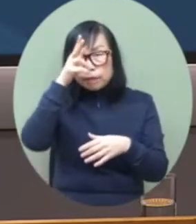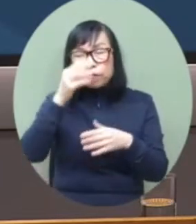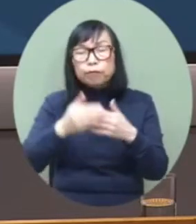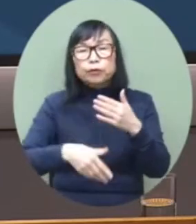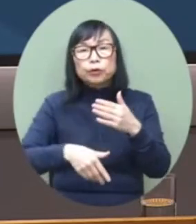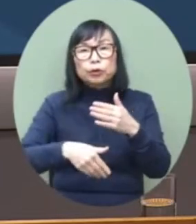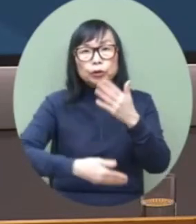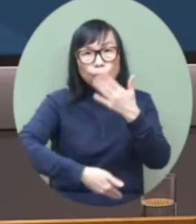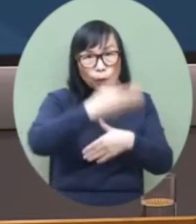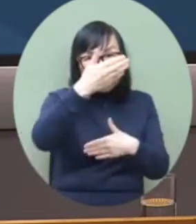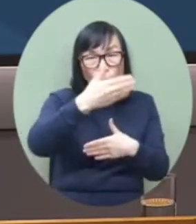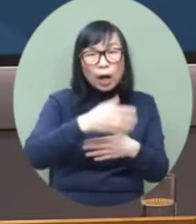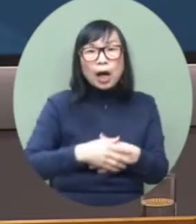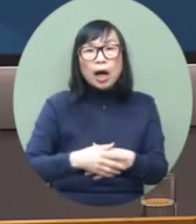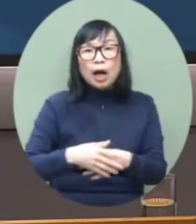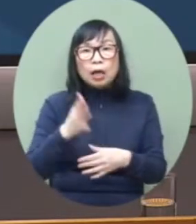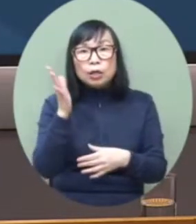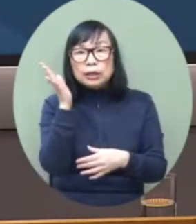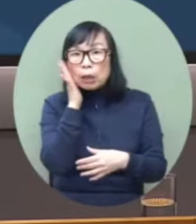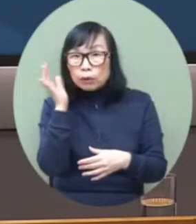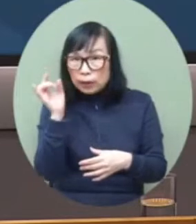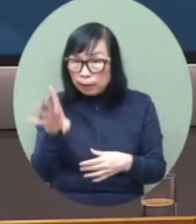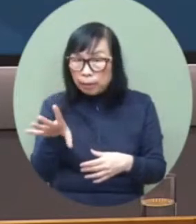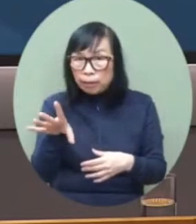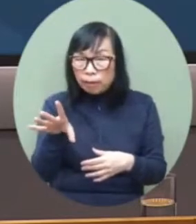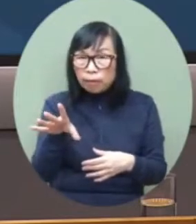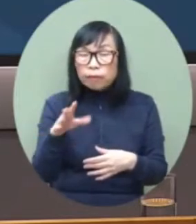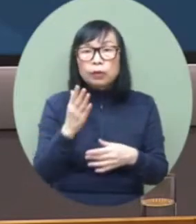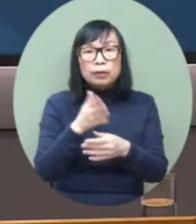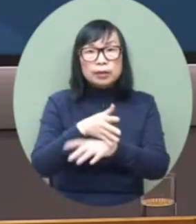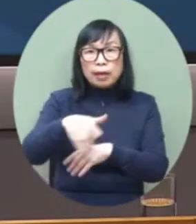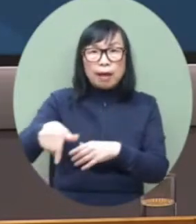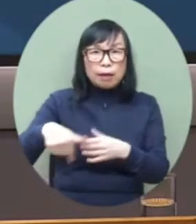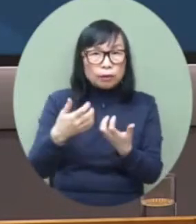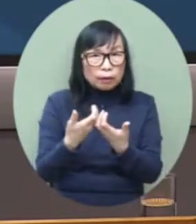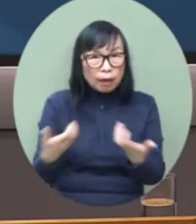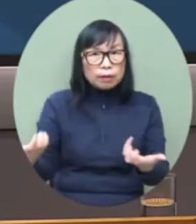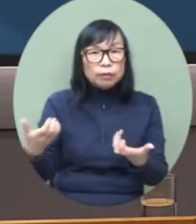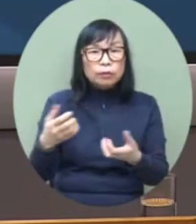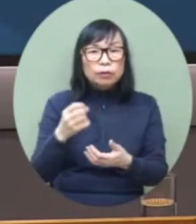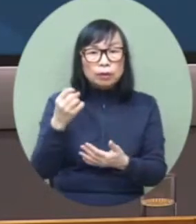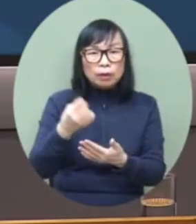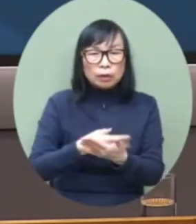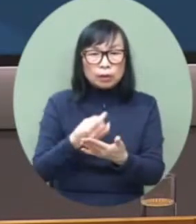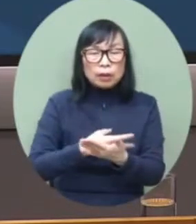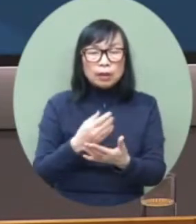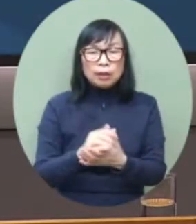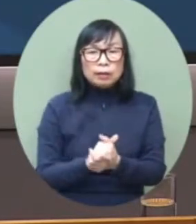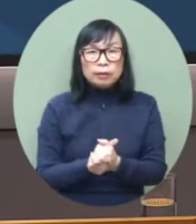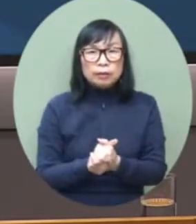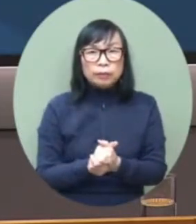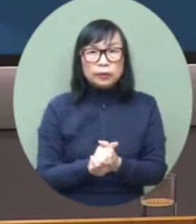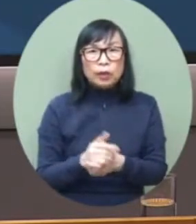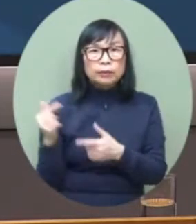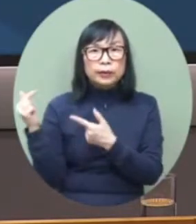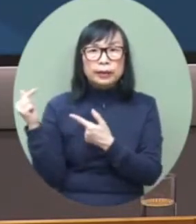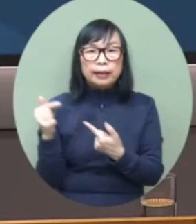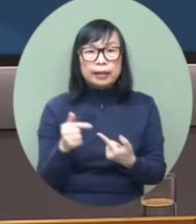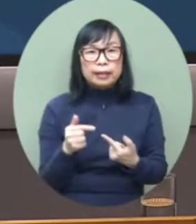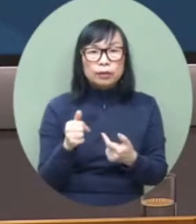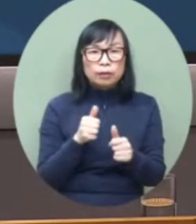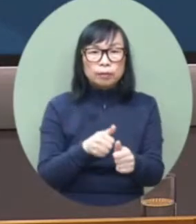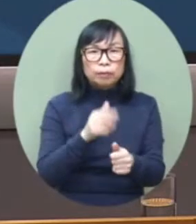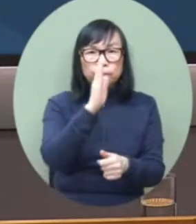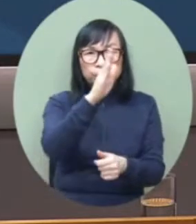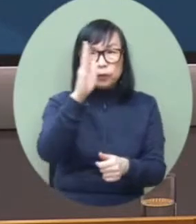to allocate the hardware and software. We already identified public housing estates and hotels as community quarantine centers. We